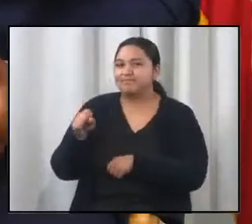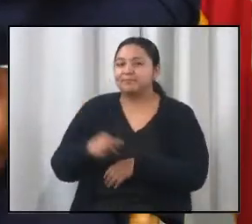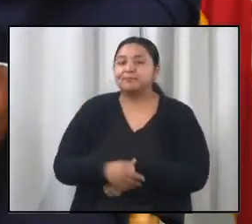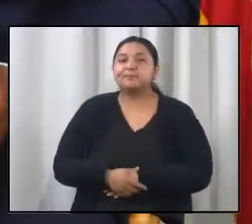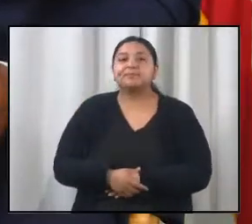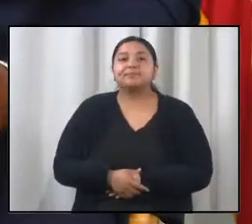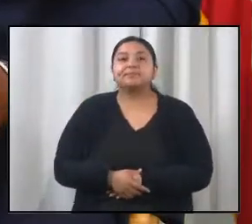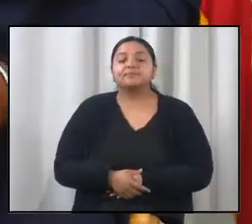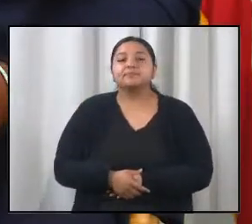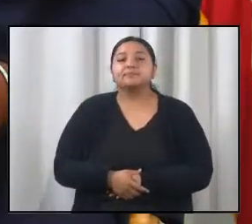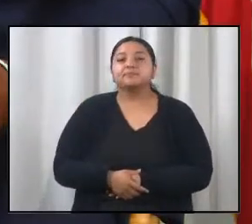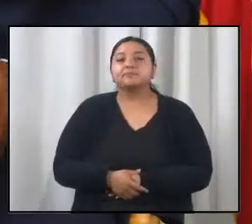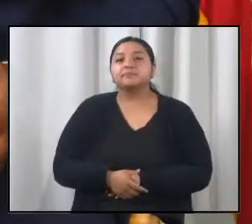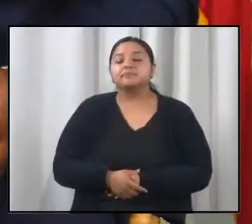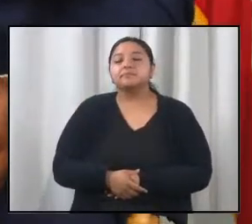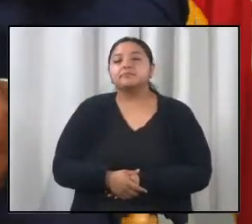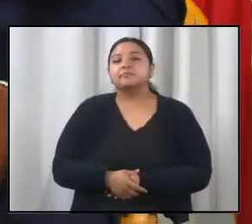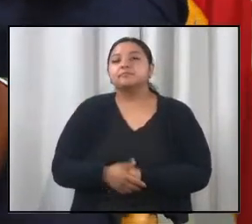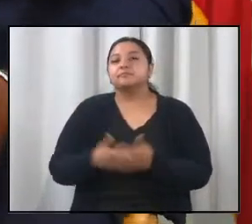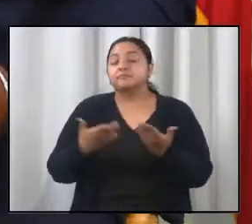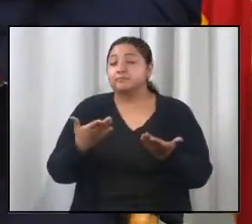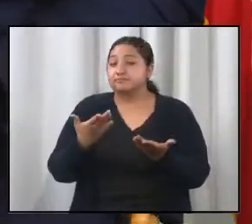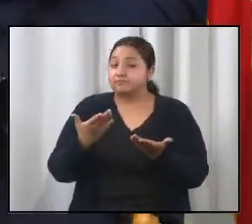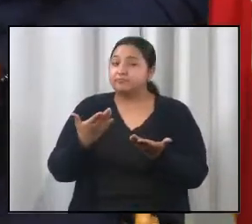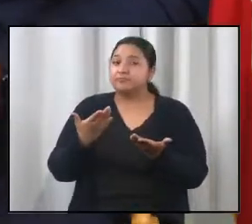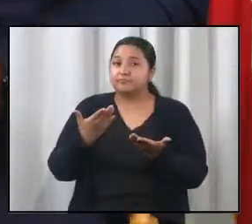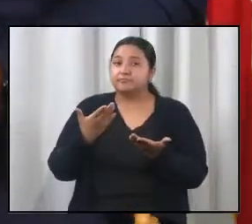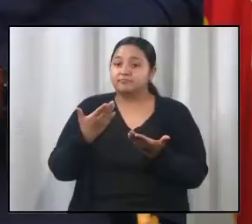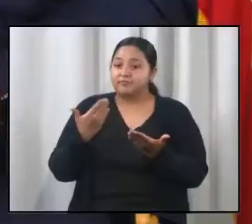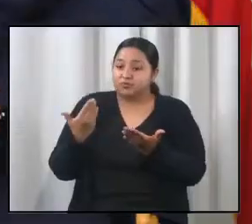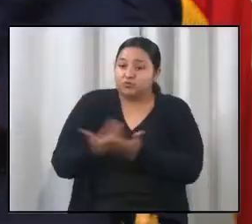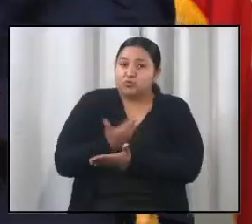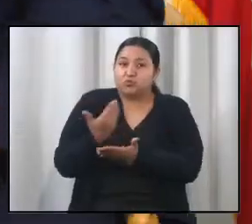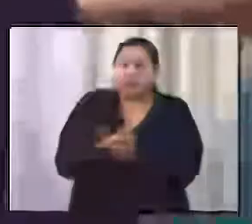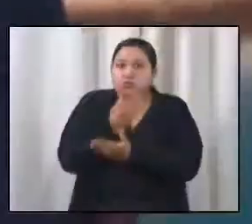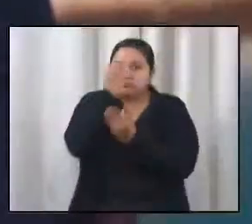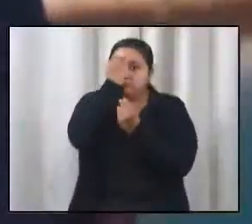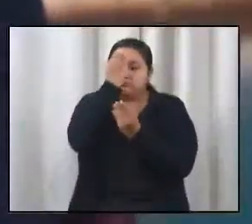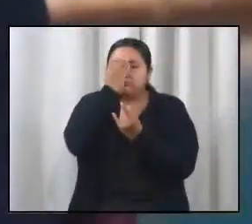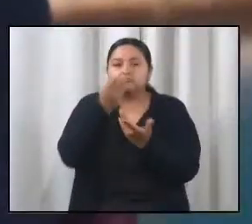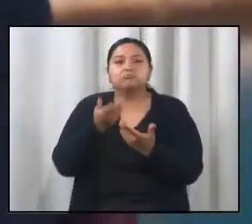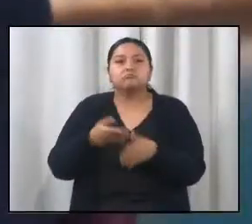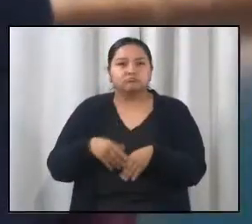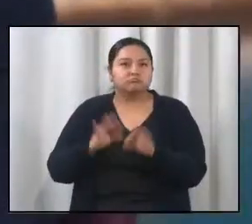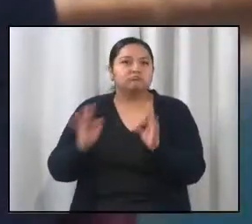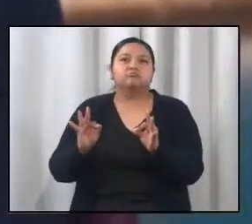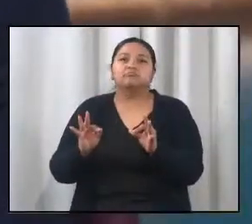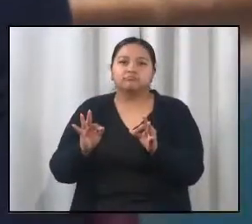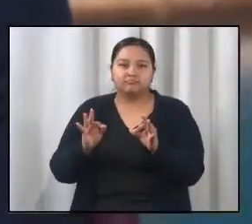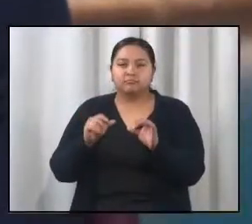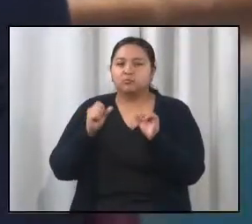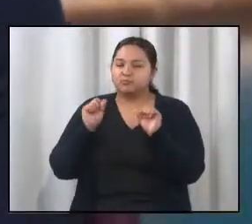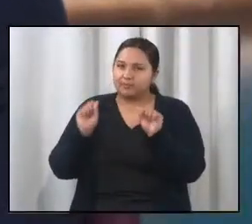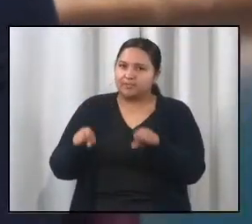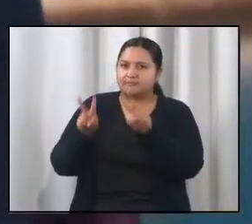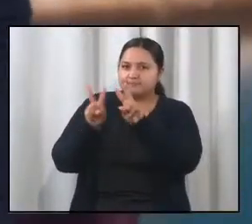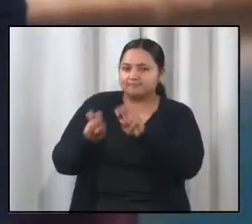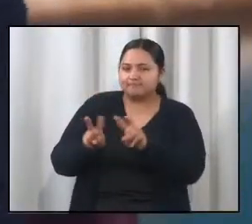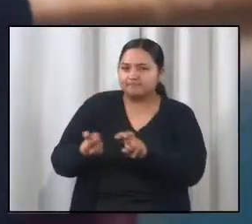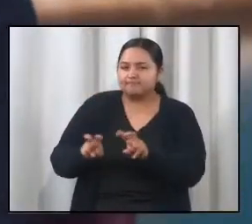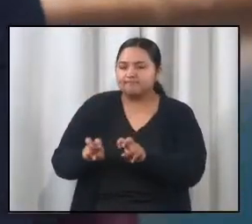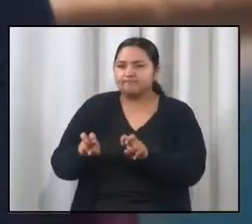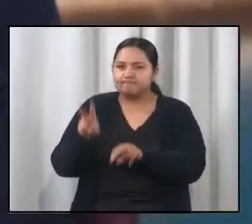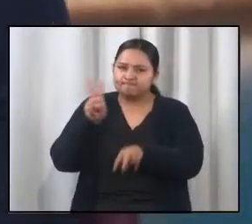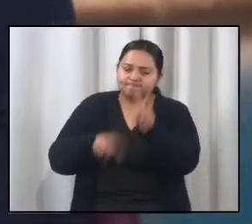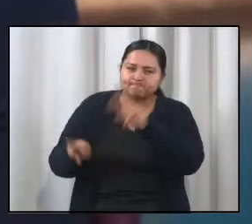it's great that we have fresh data, right? And it's interesting the stories that are